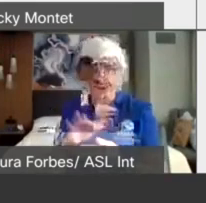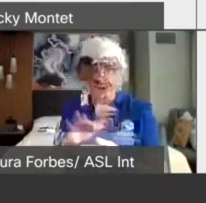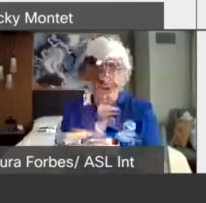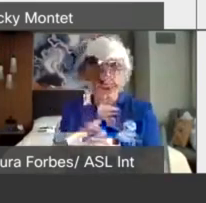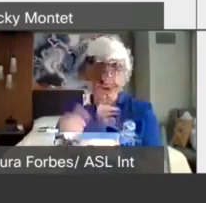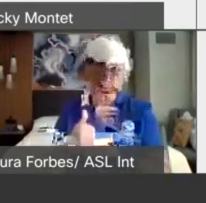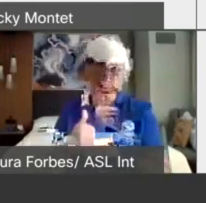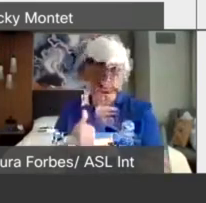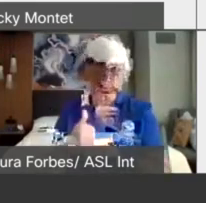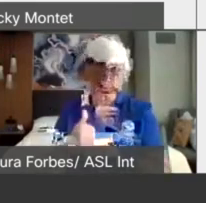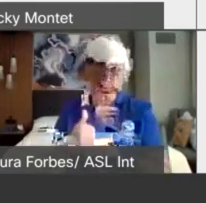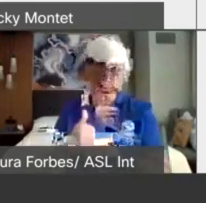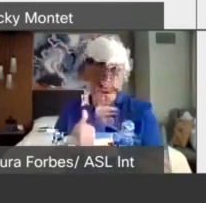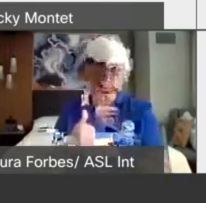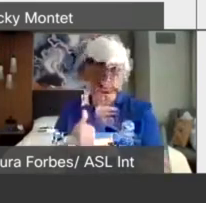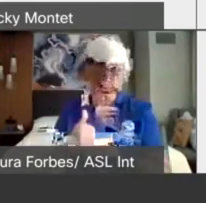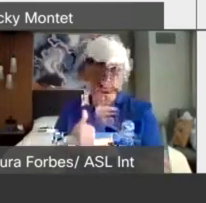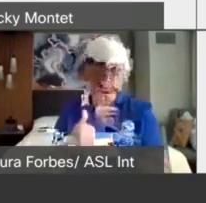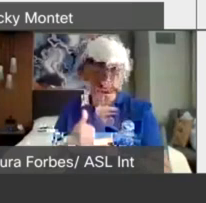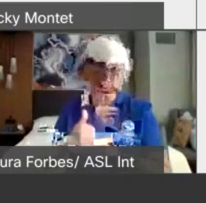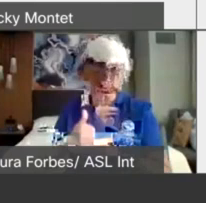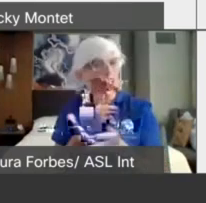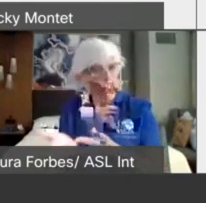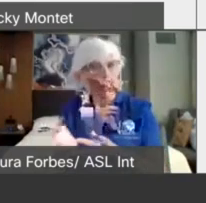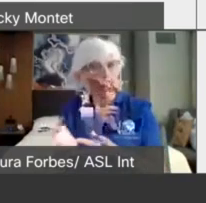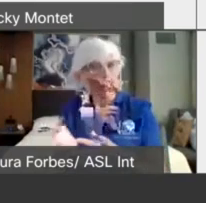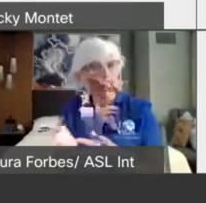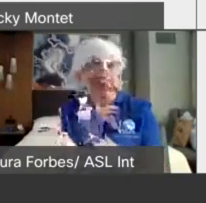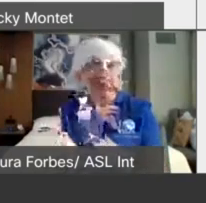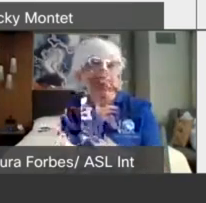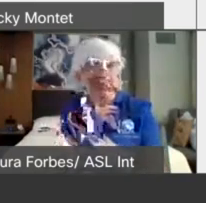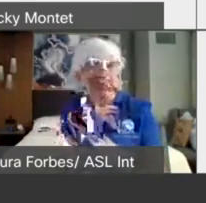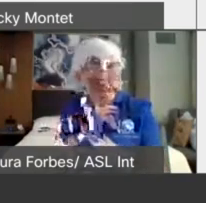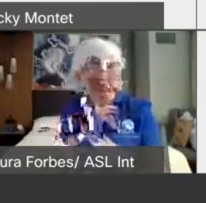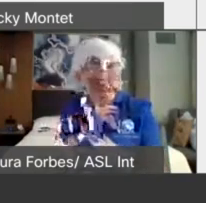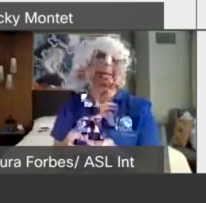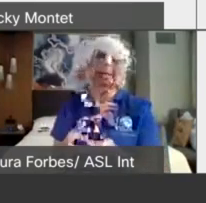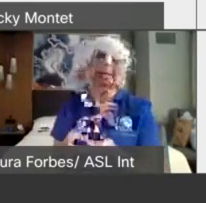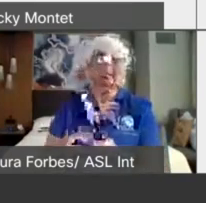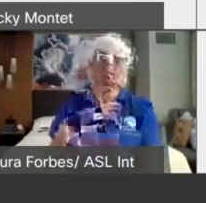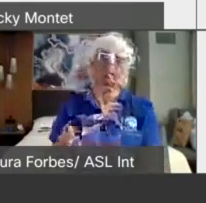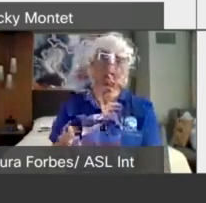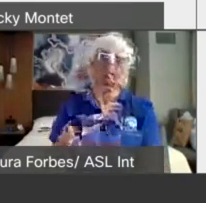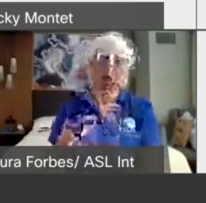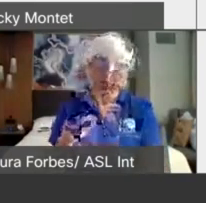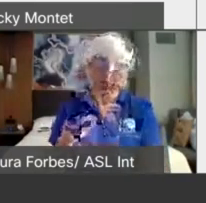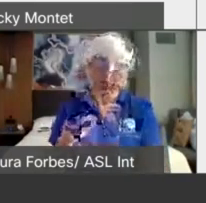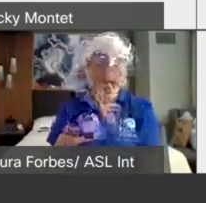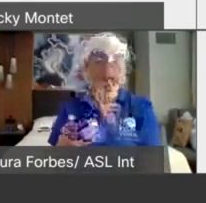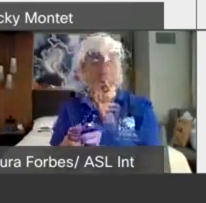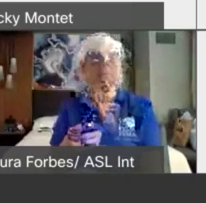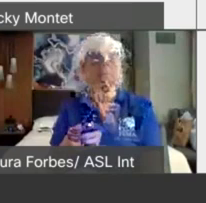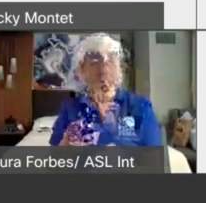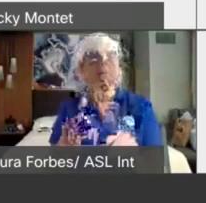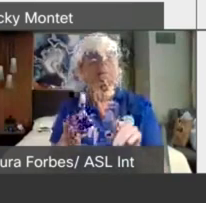could be available through FEMA. One would have to apply. Additionally, there is also